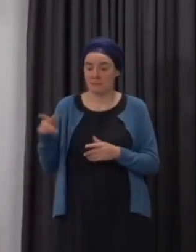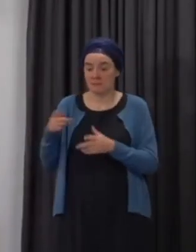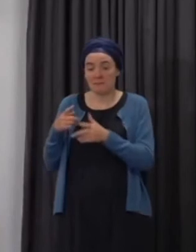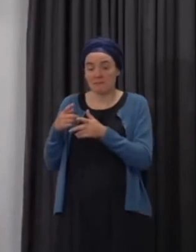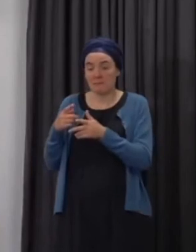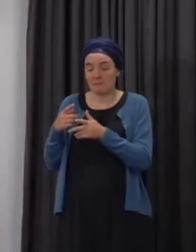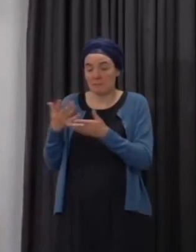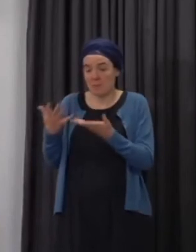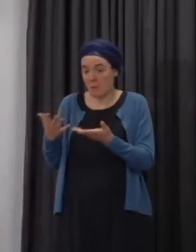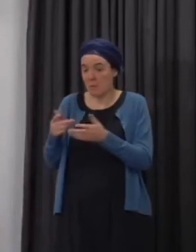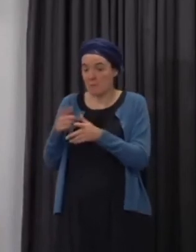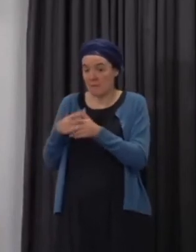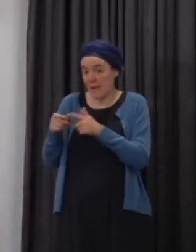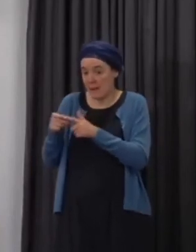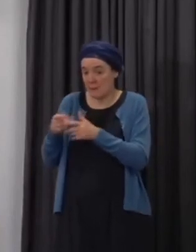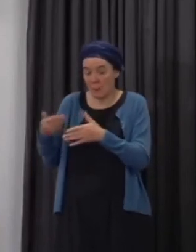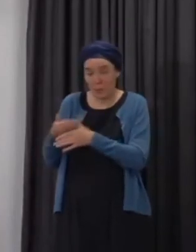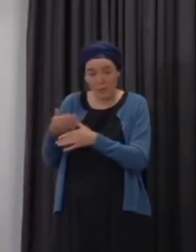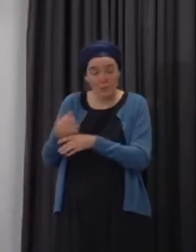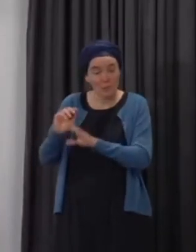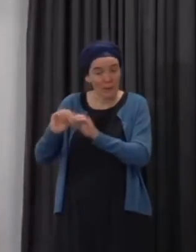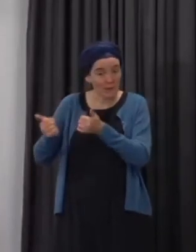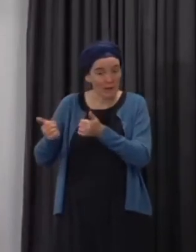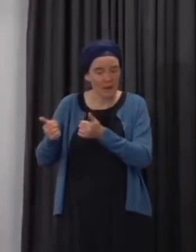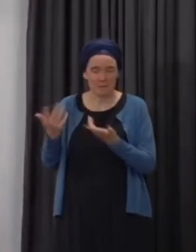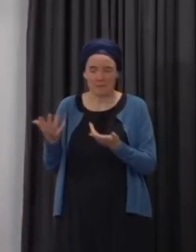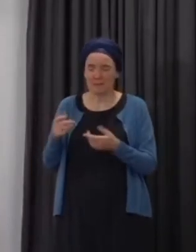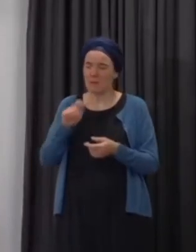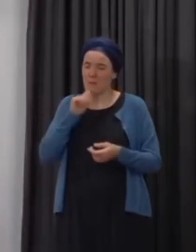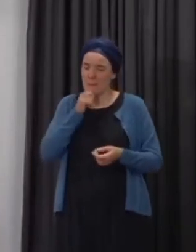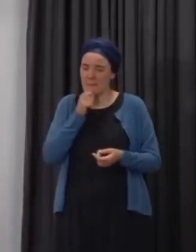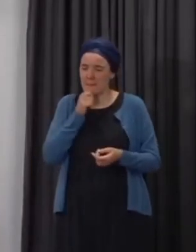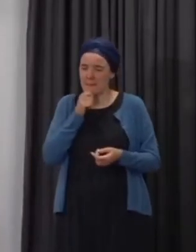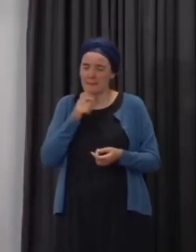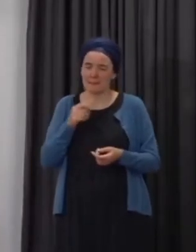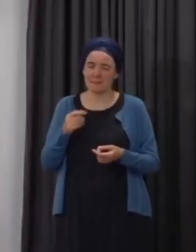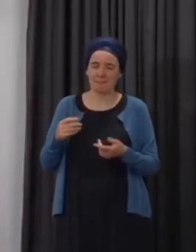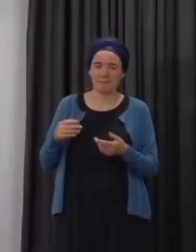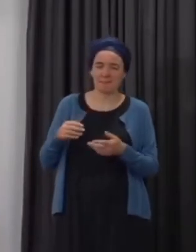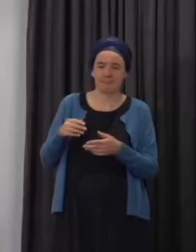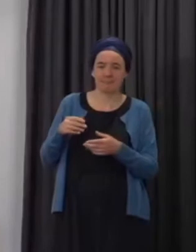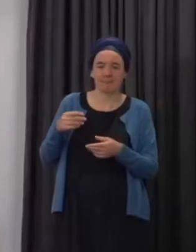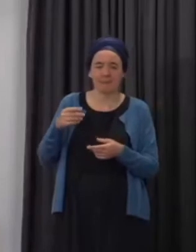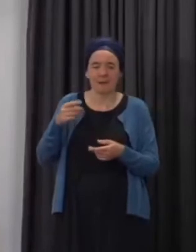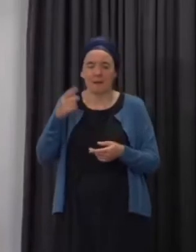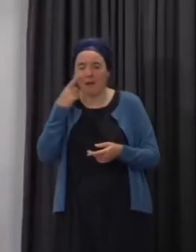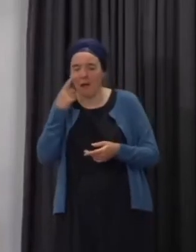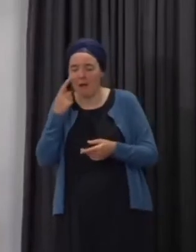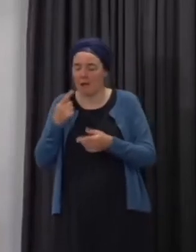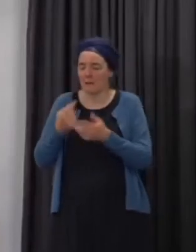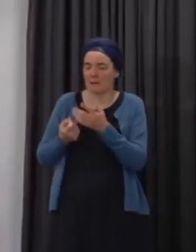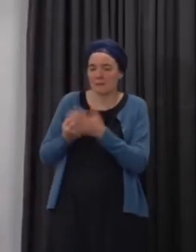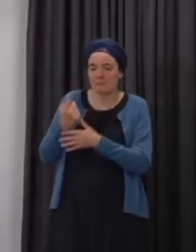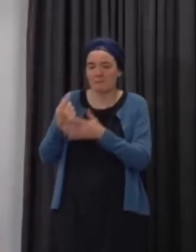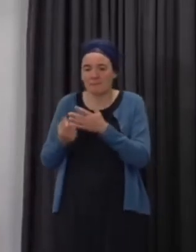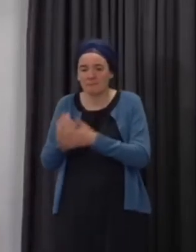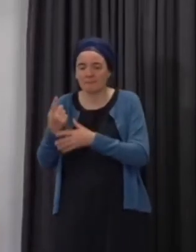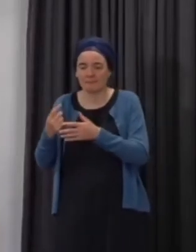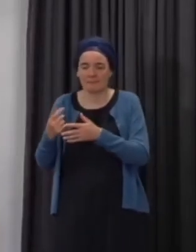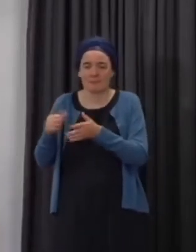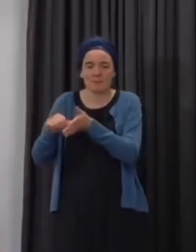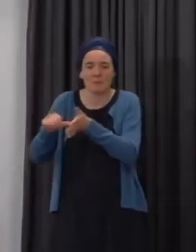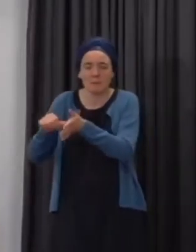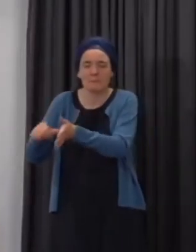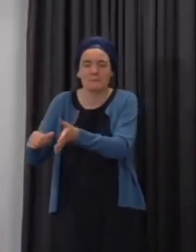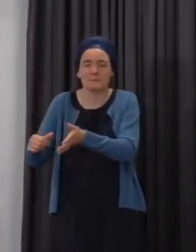works, I expect there will be teething challenges about how it's actually put in use by the public, as well as a